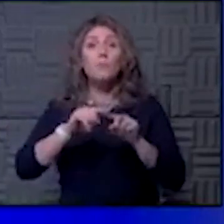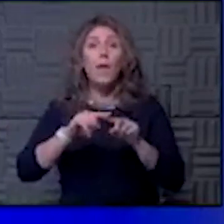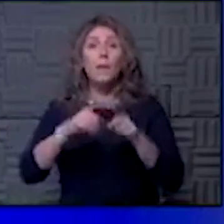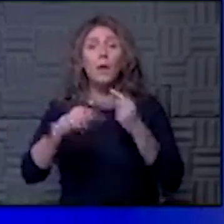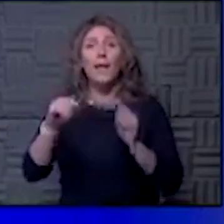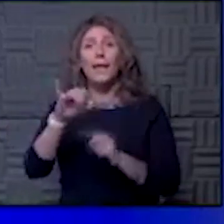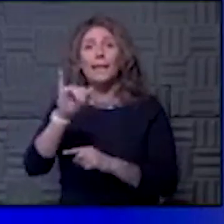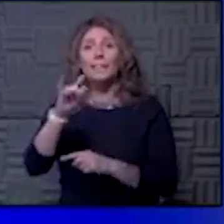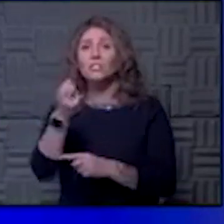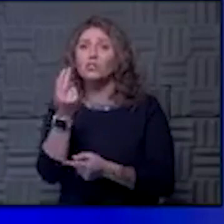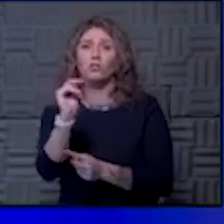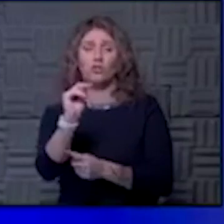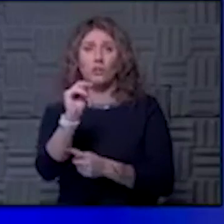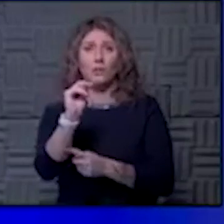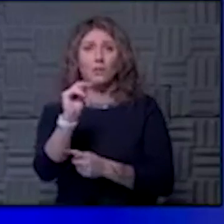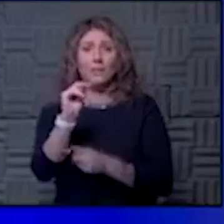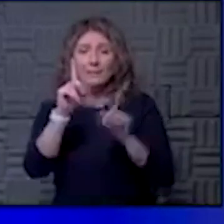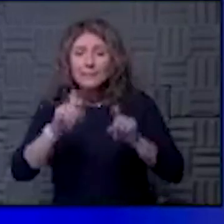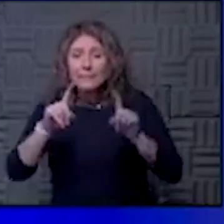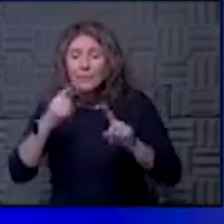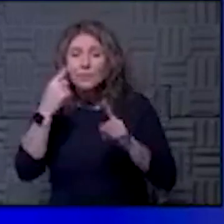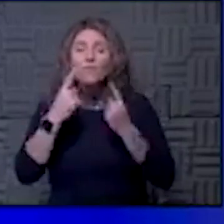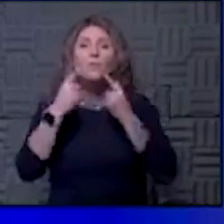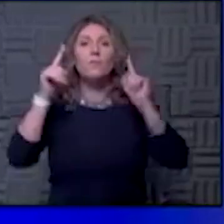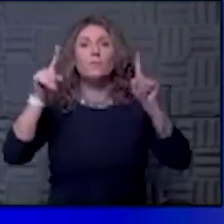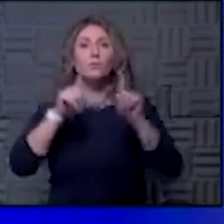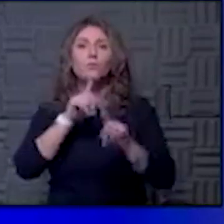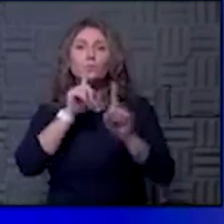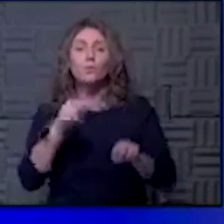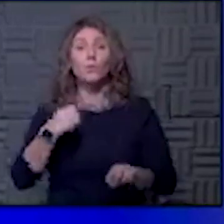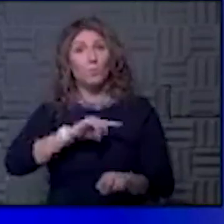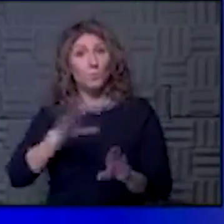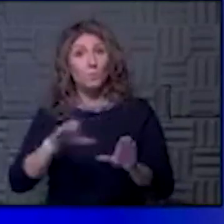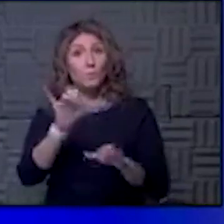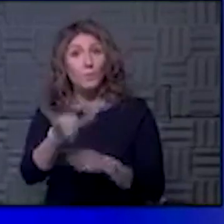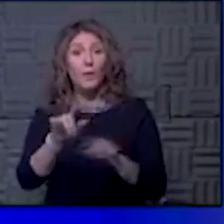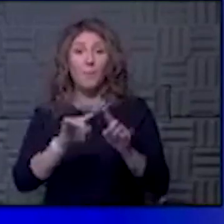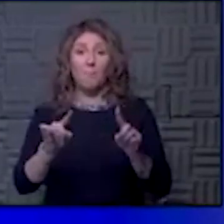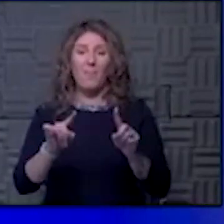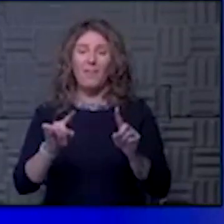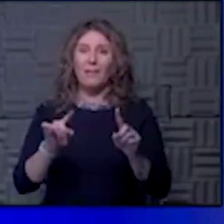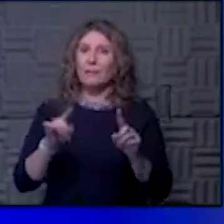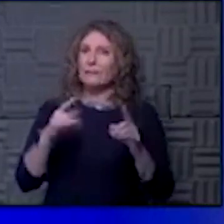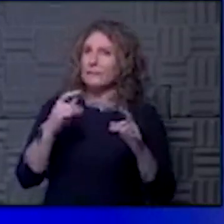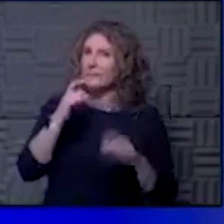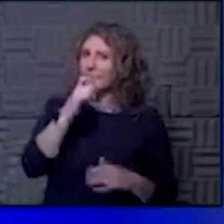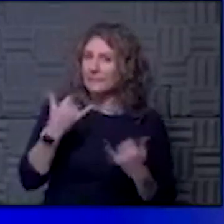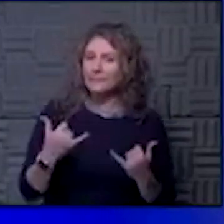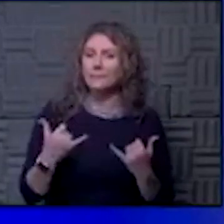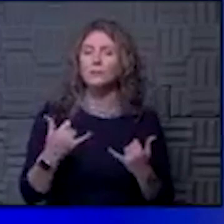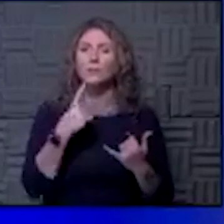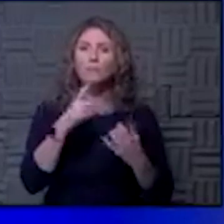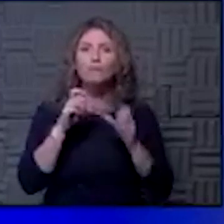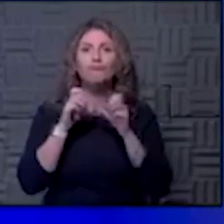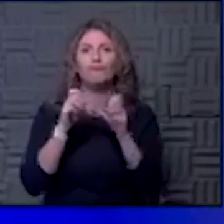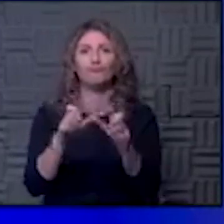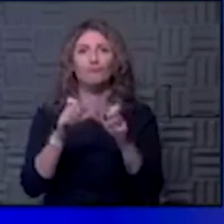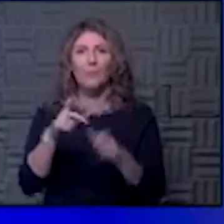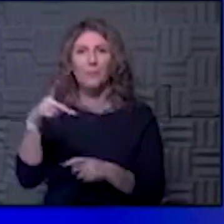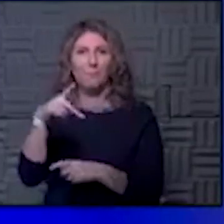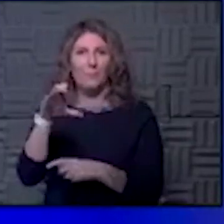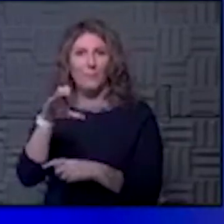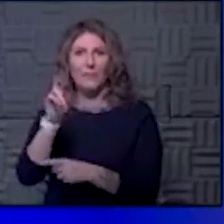get more testing out for efficient results, we will certainly do that. But as of yet, I think we continue to stay with the gold standard,